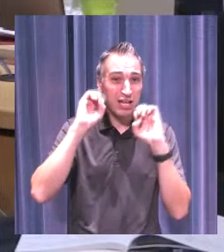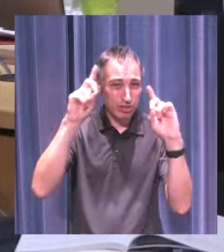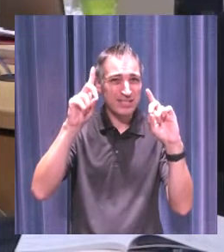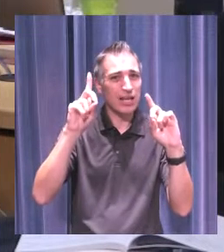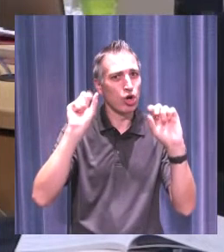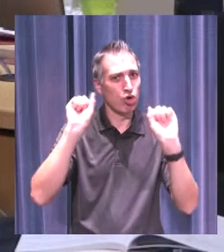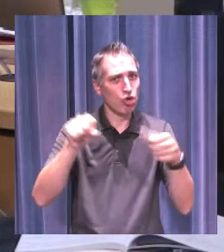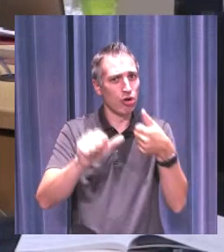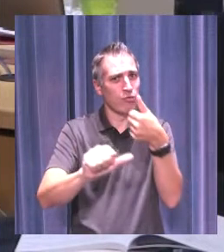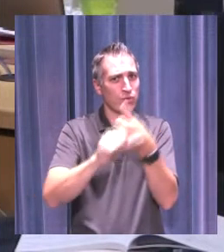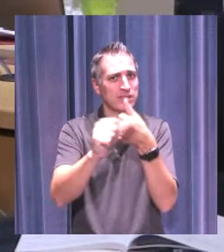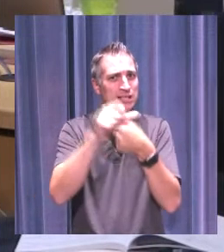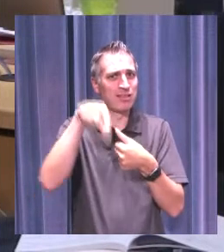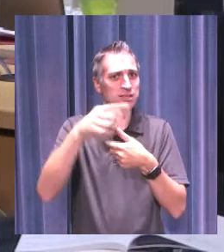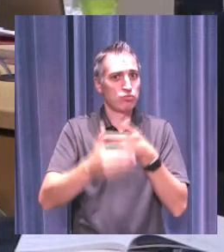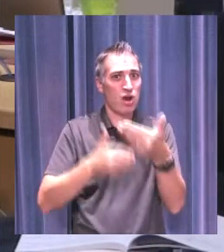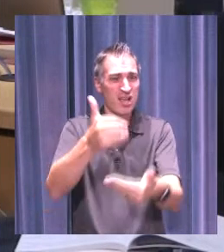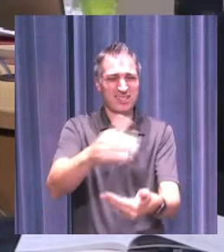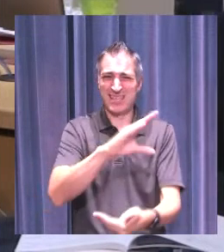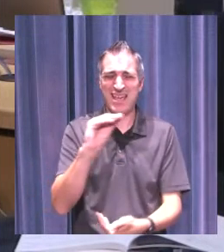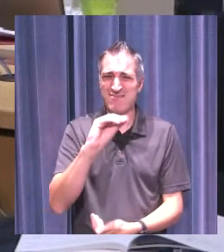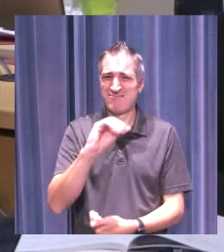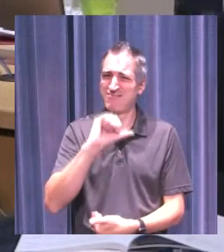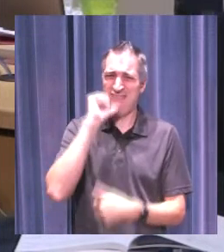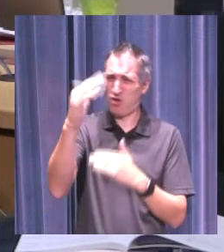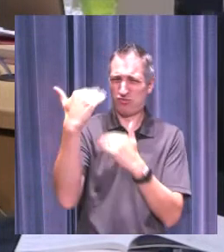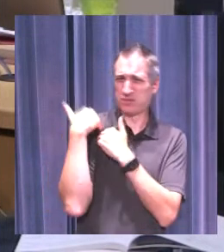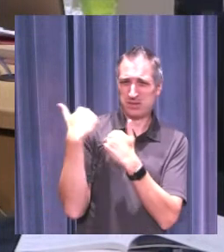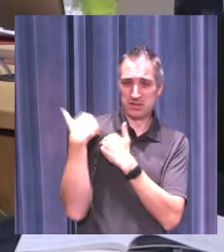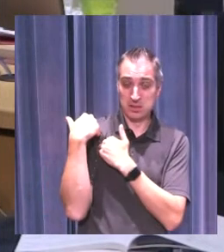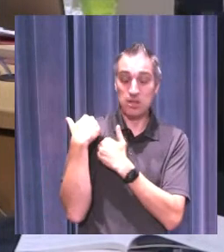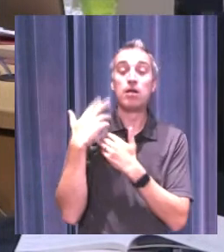to this process, and is deeply irresponsible.